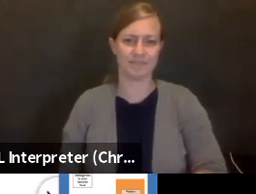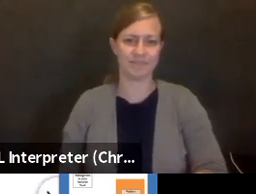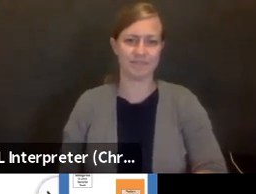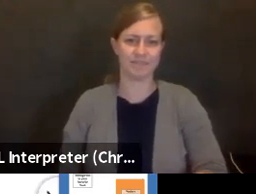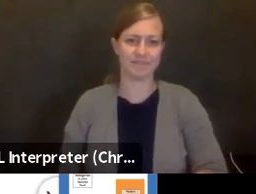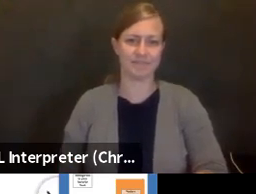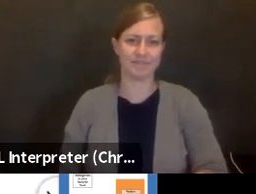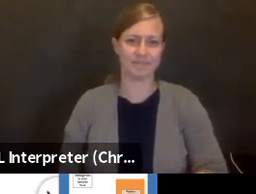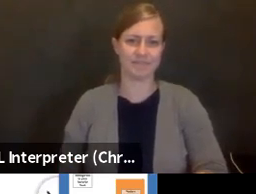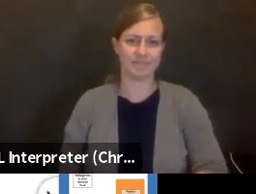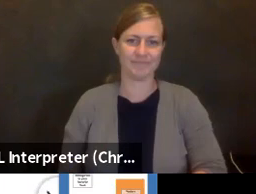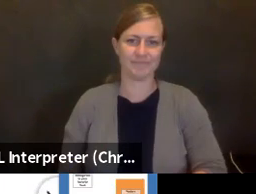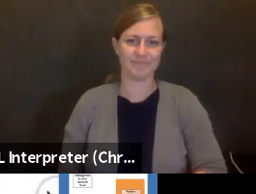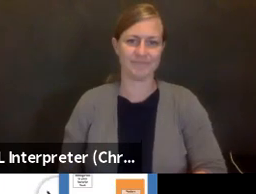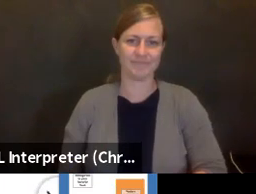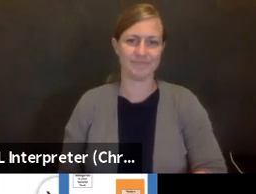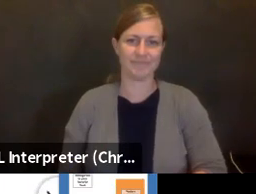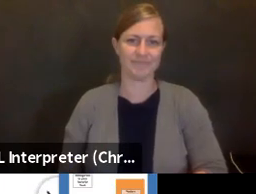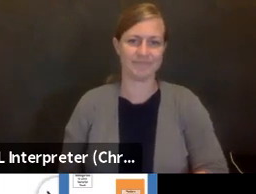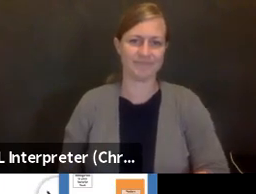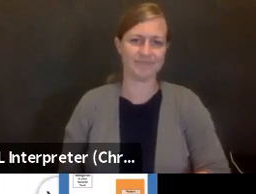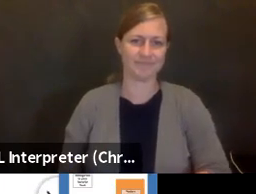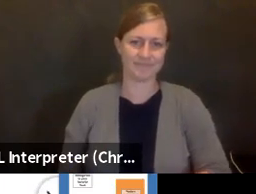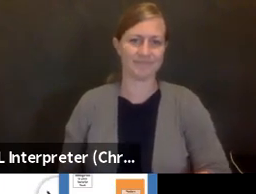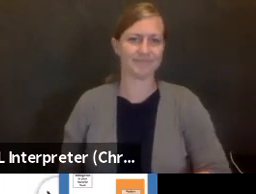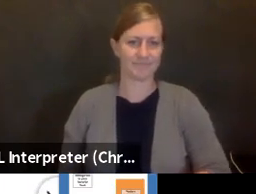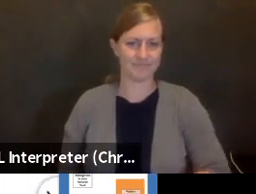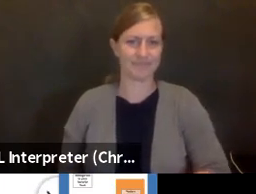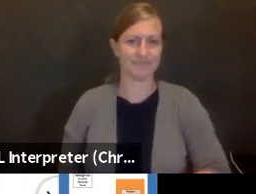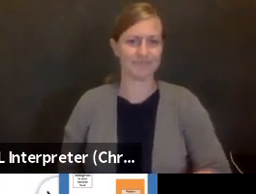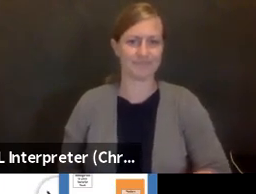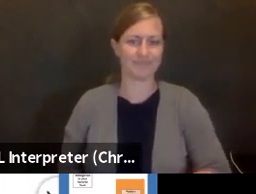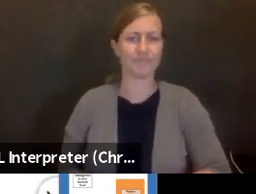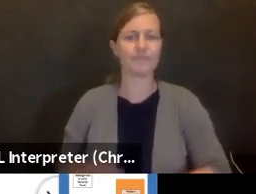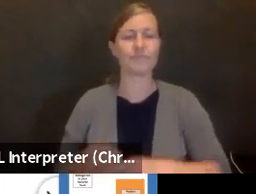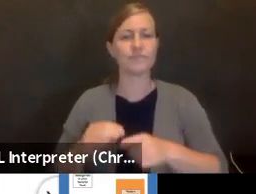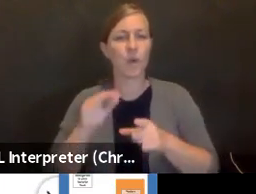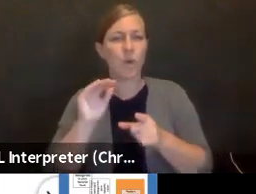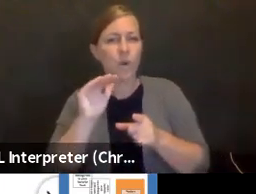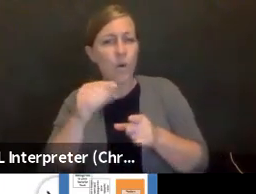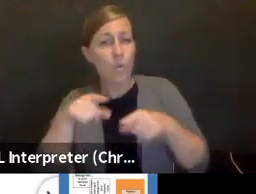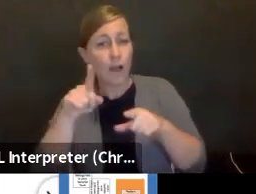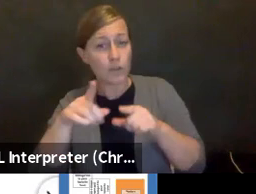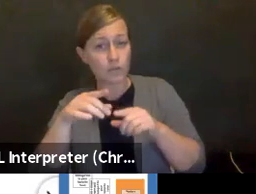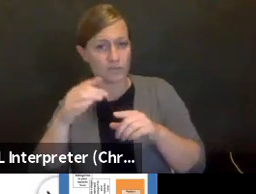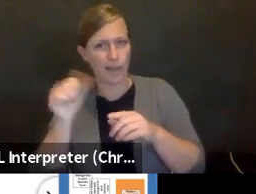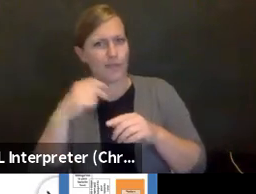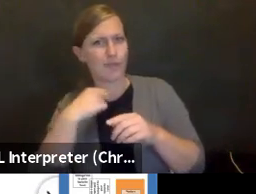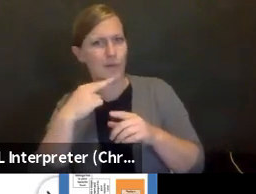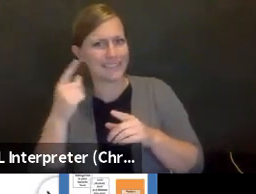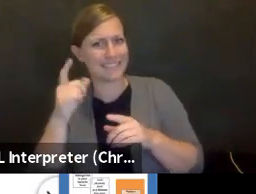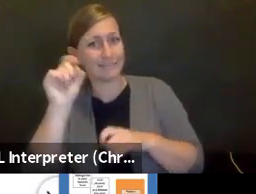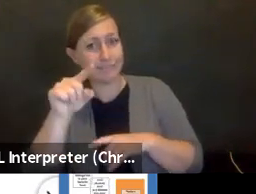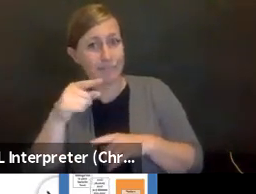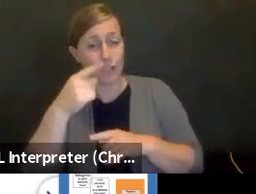your favorite color. Andrew, while you're on this page, when you get done with this part, can you